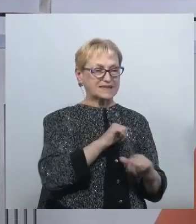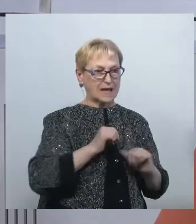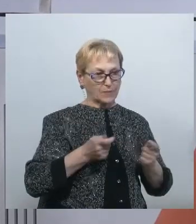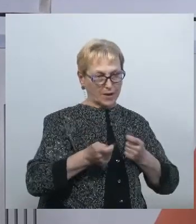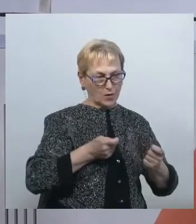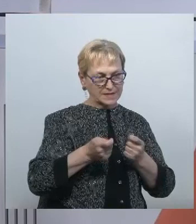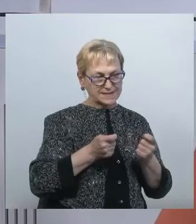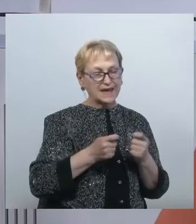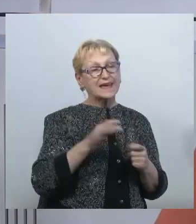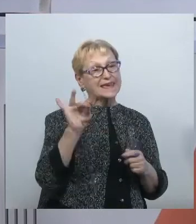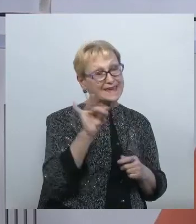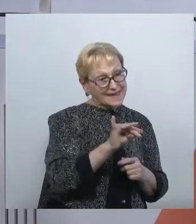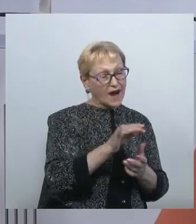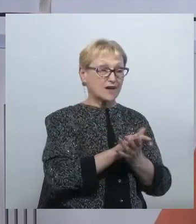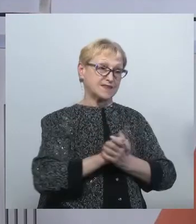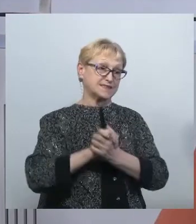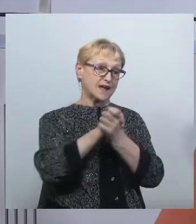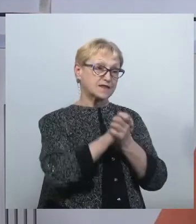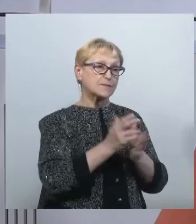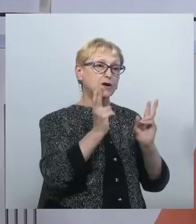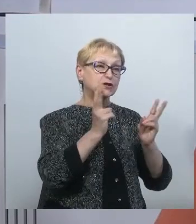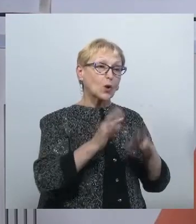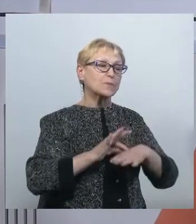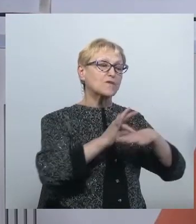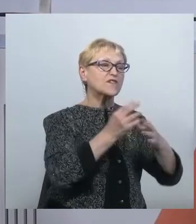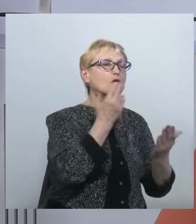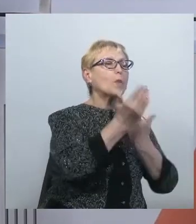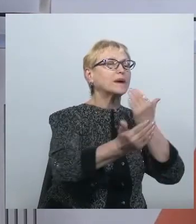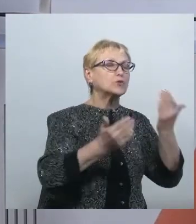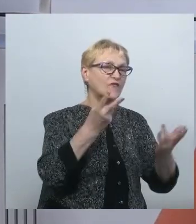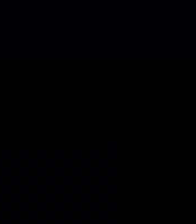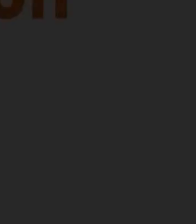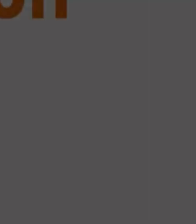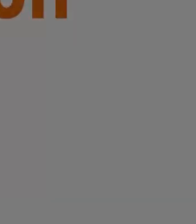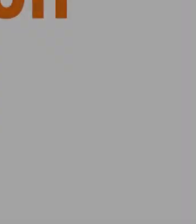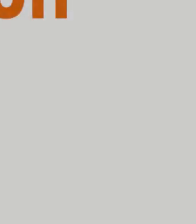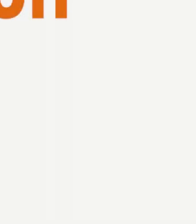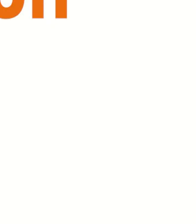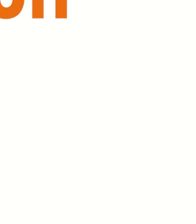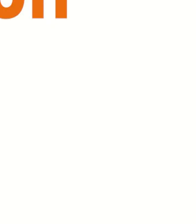distinctly. And I would like to thank to all organizers and those who have conducted the survey.